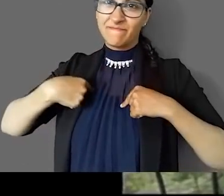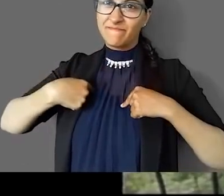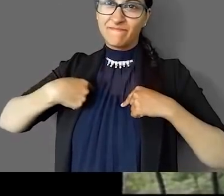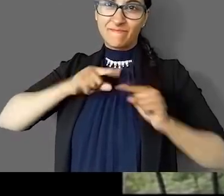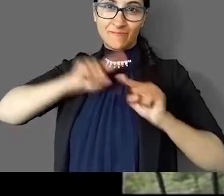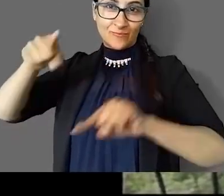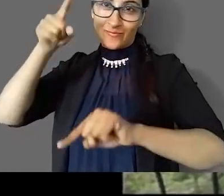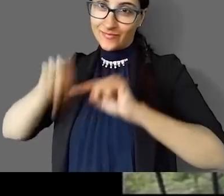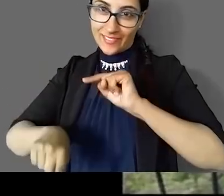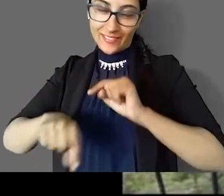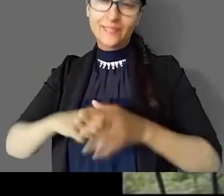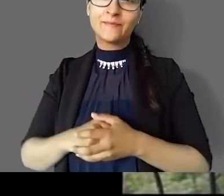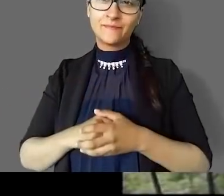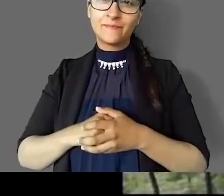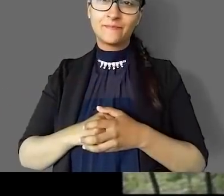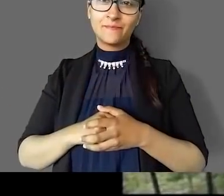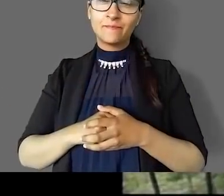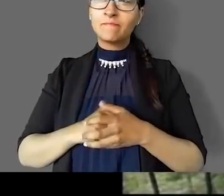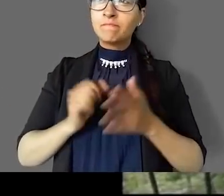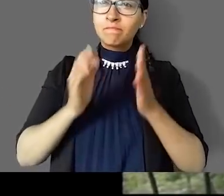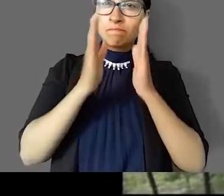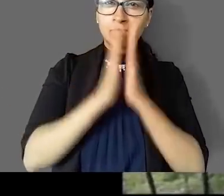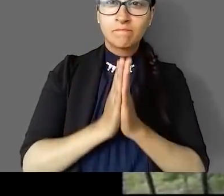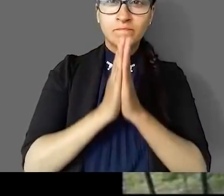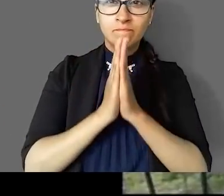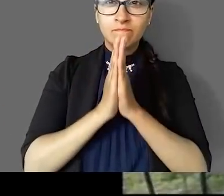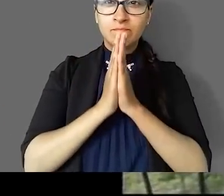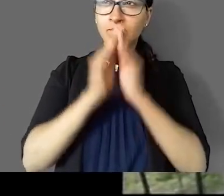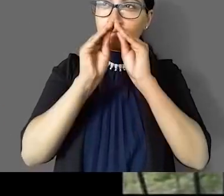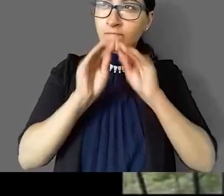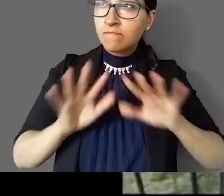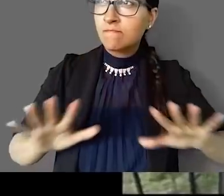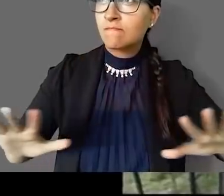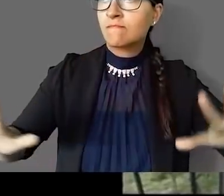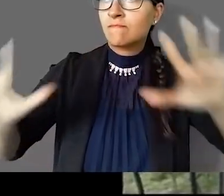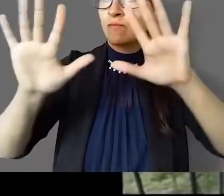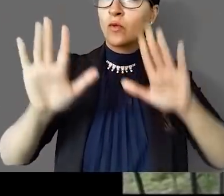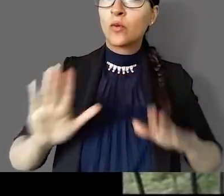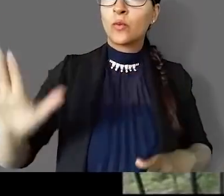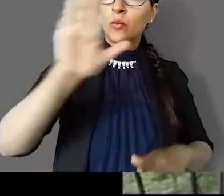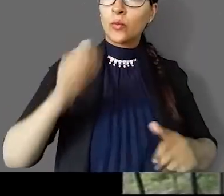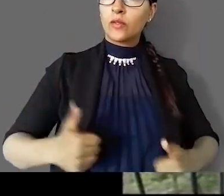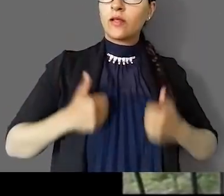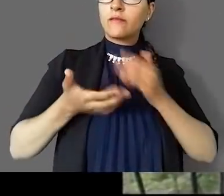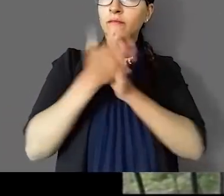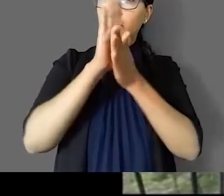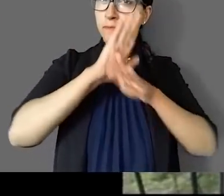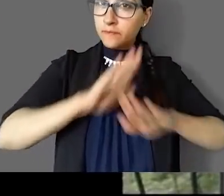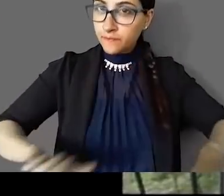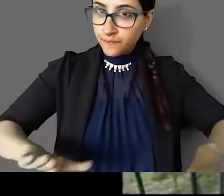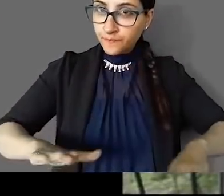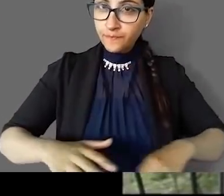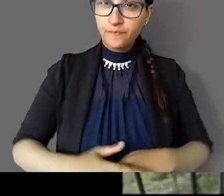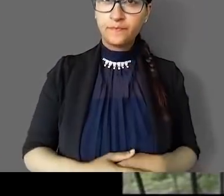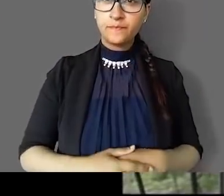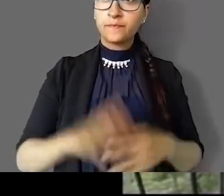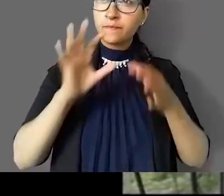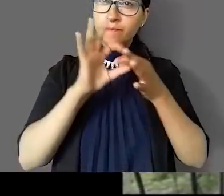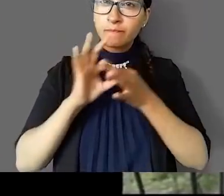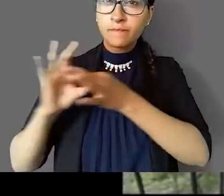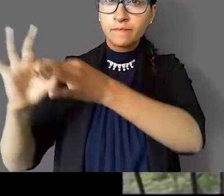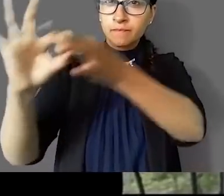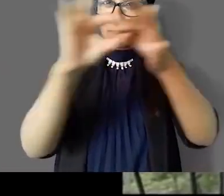visiting, be assured that my deep and heartfelt prayers are with you, for your peace, your